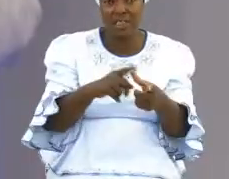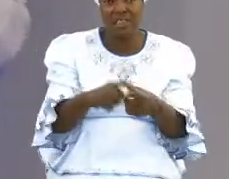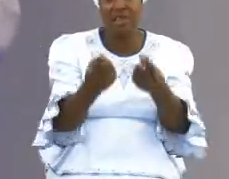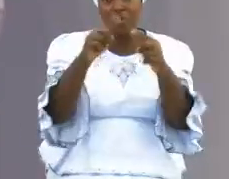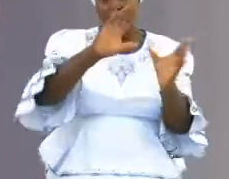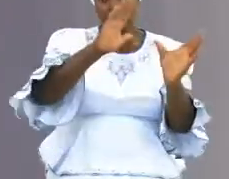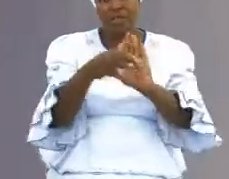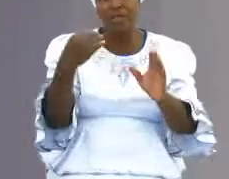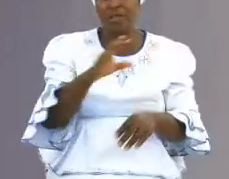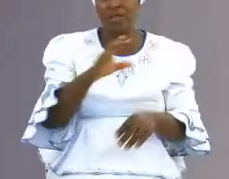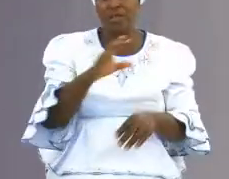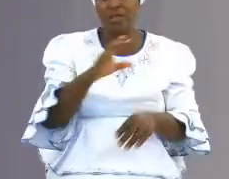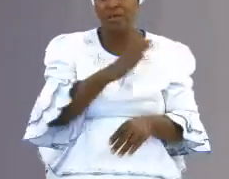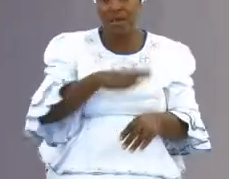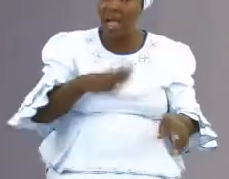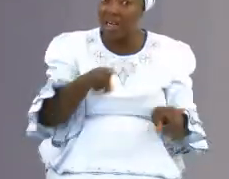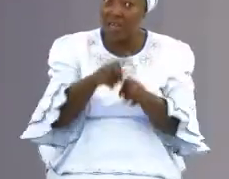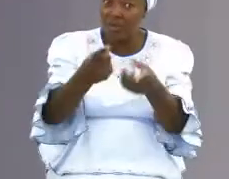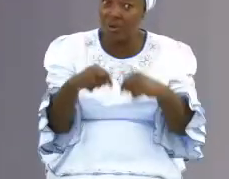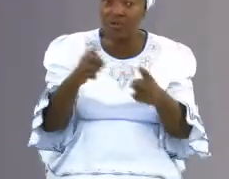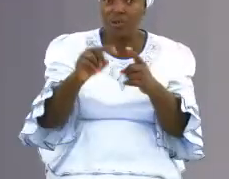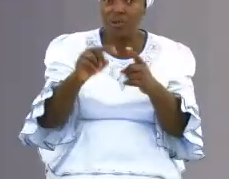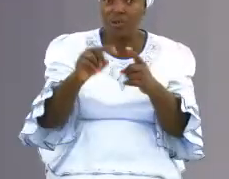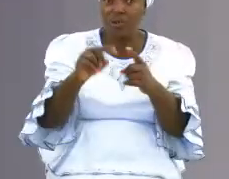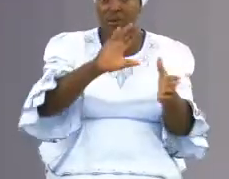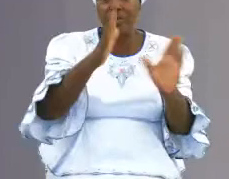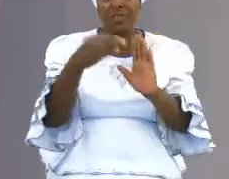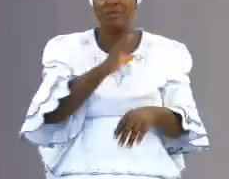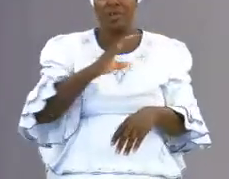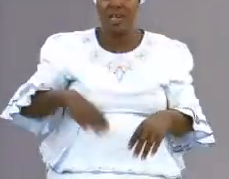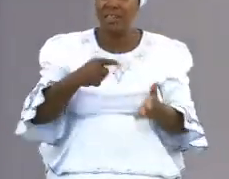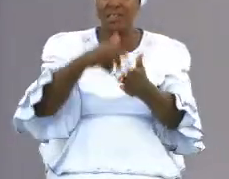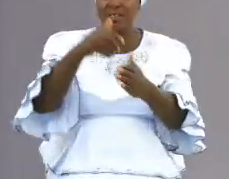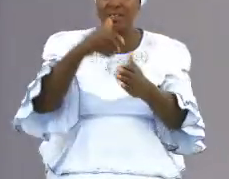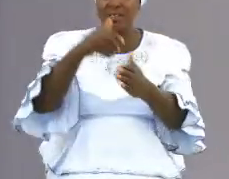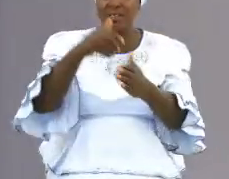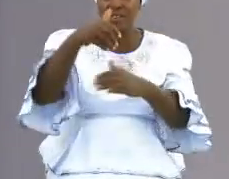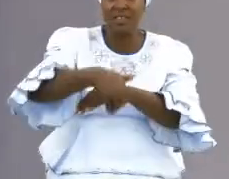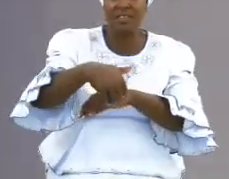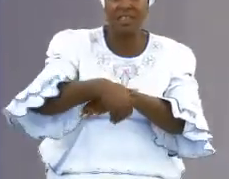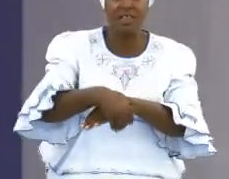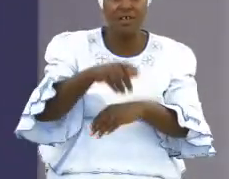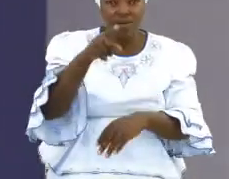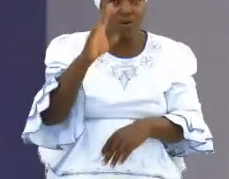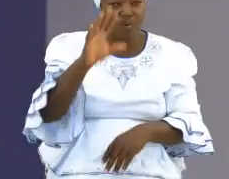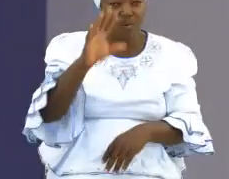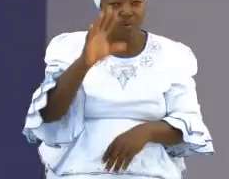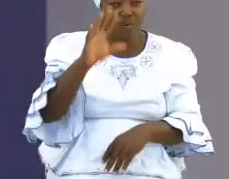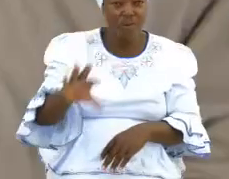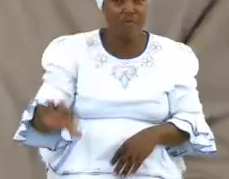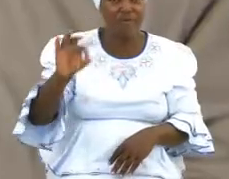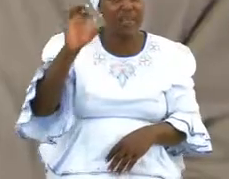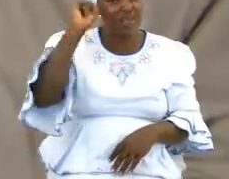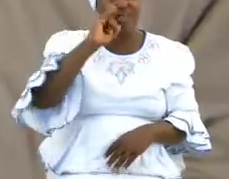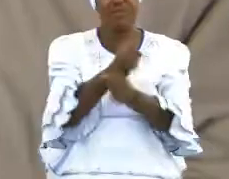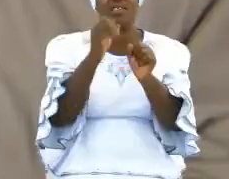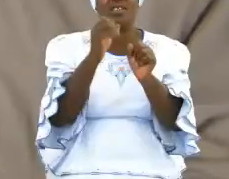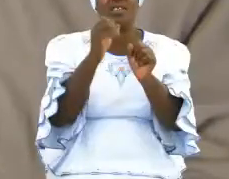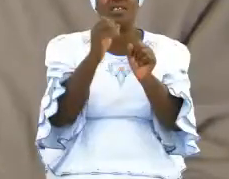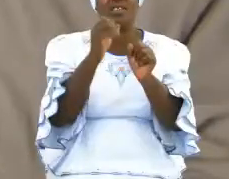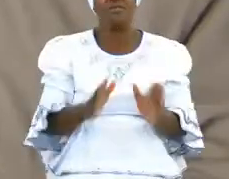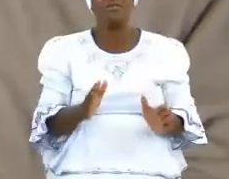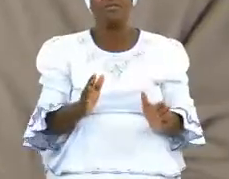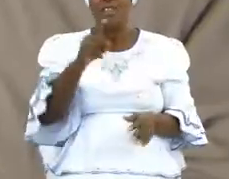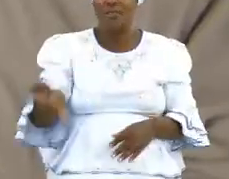Christ. And as you come to the presence of Christ tonight, you'll find he's your savior. You'll